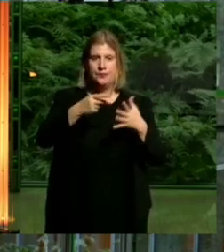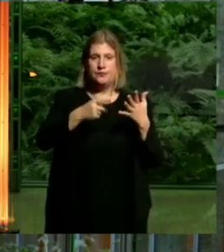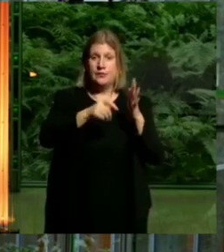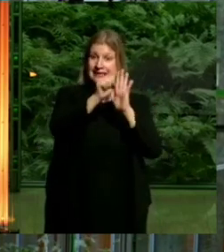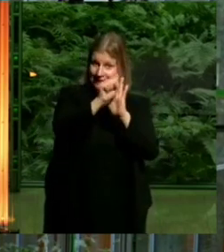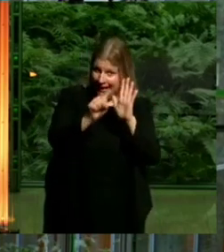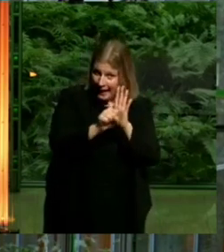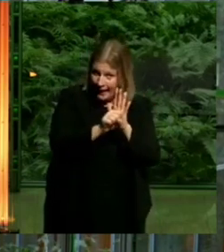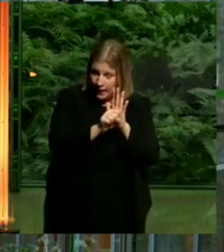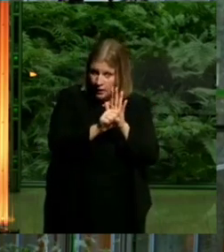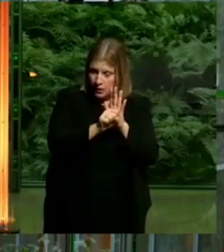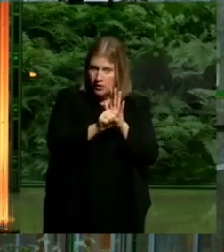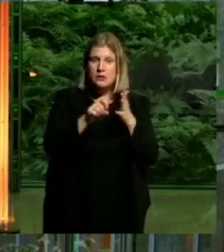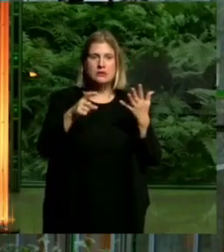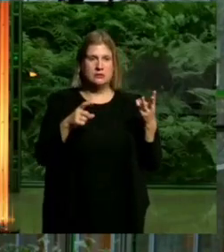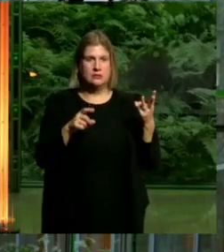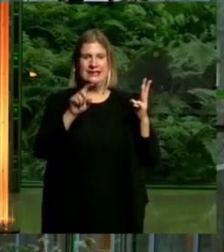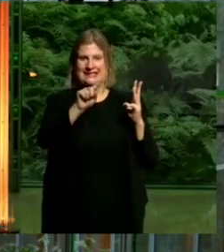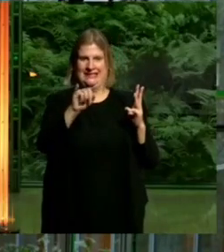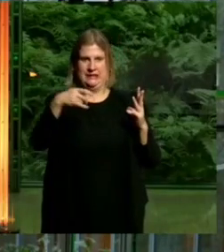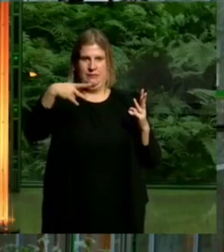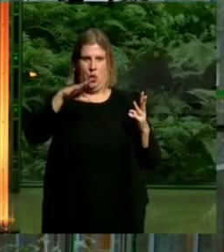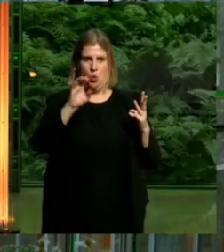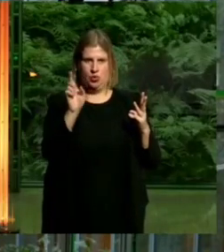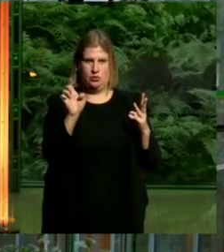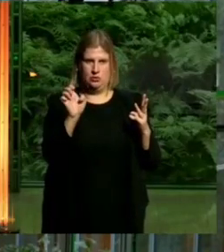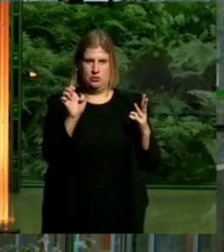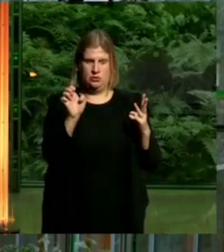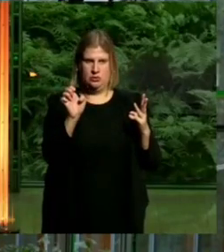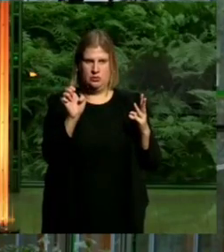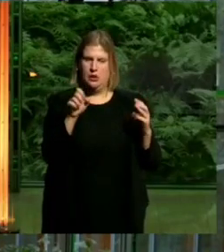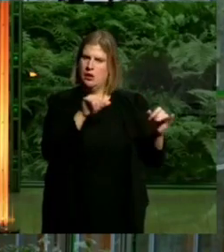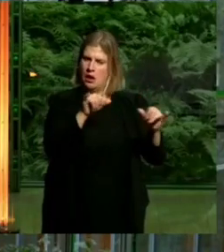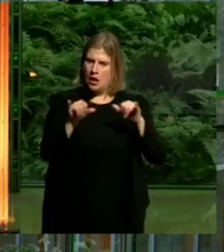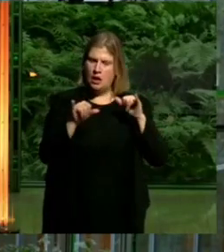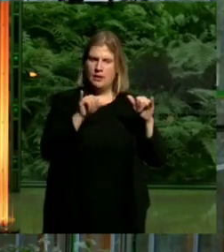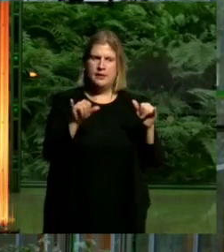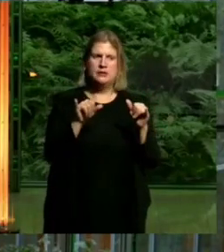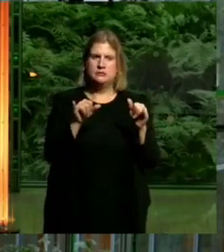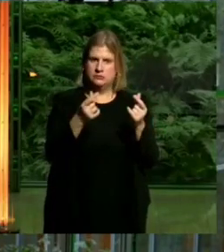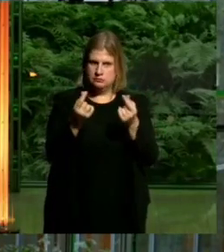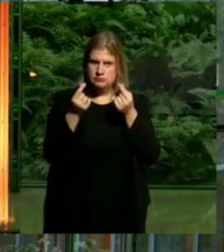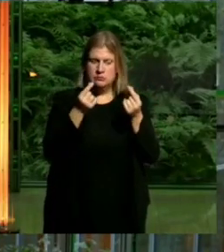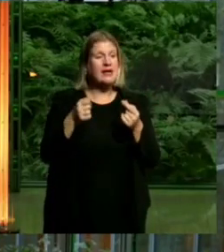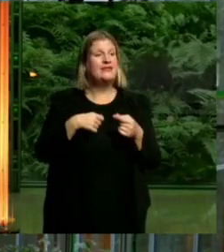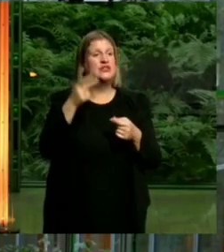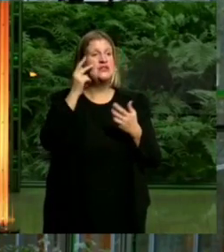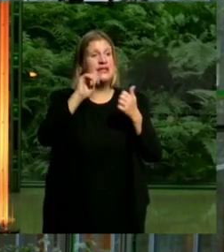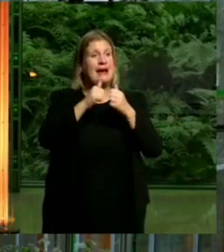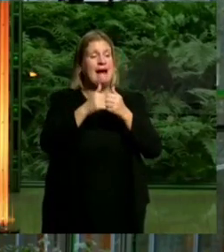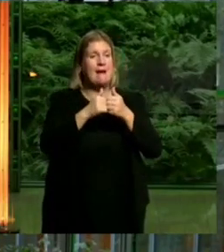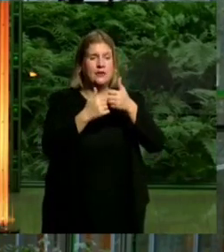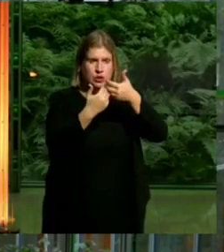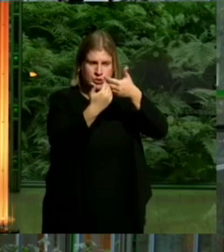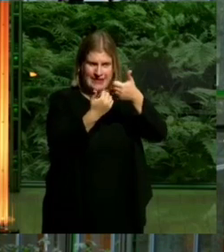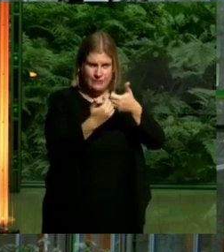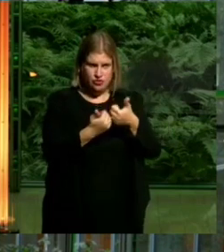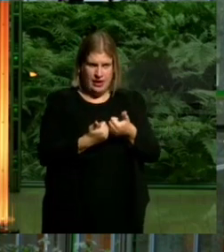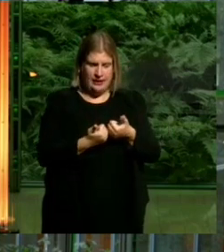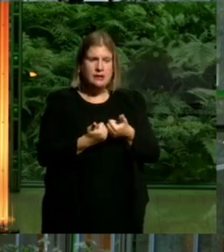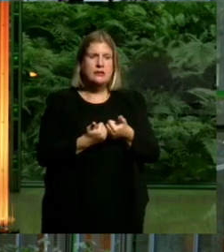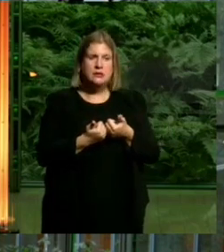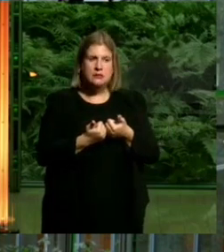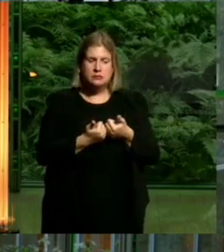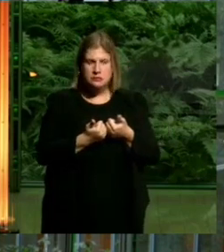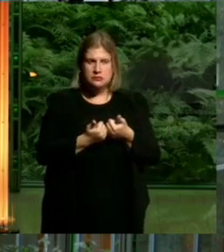state and zip code. The very common task, we have to figure out how to separate these out in a